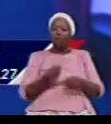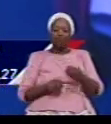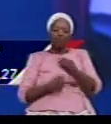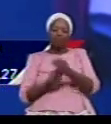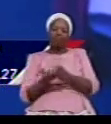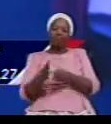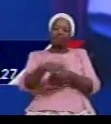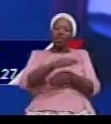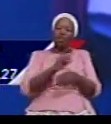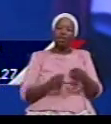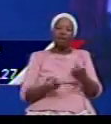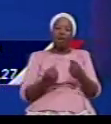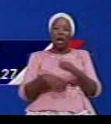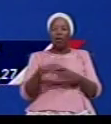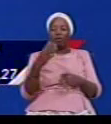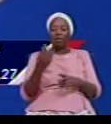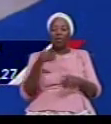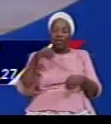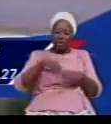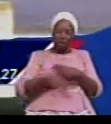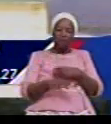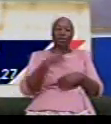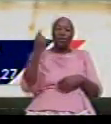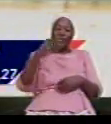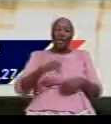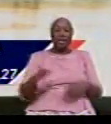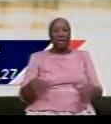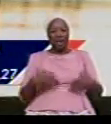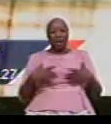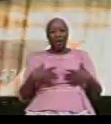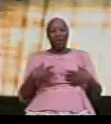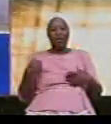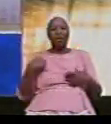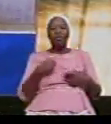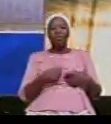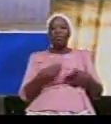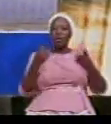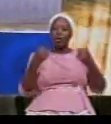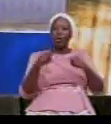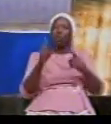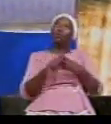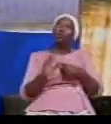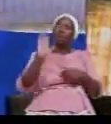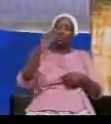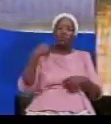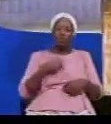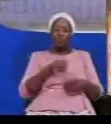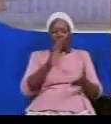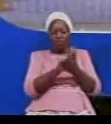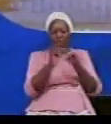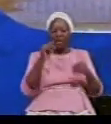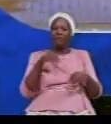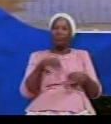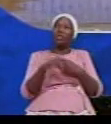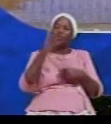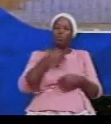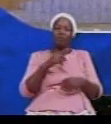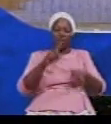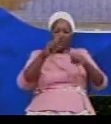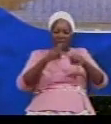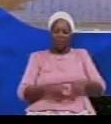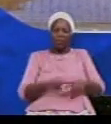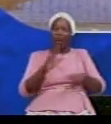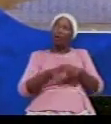up into everlasting life. We come to him, we believe in him, we lean on